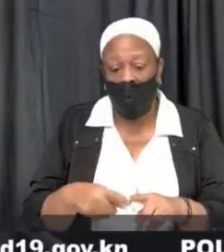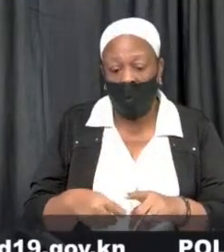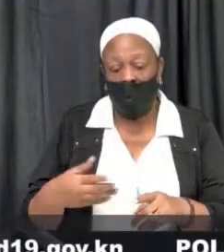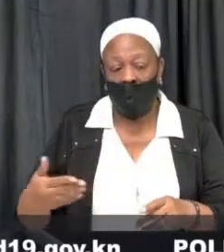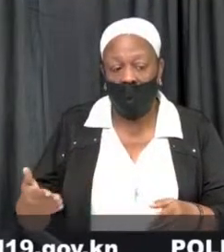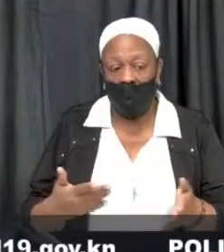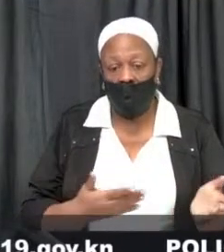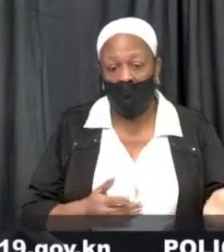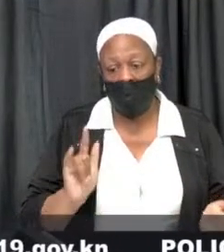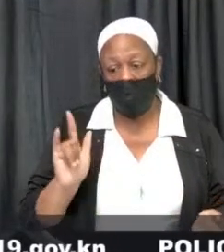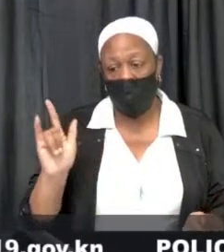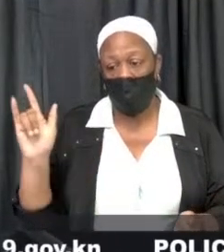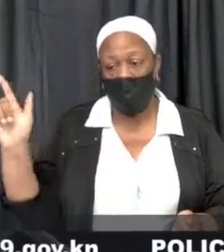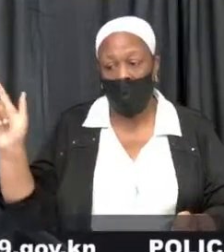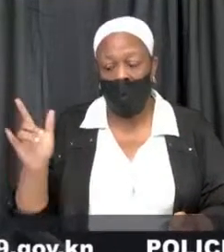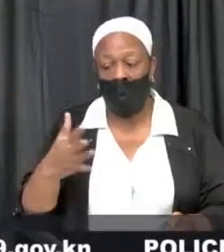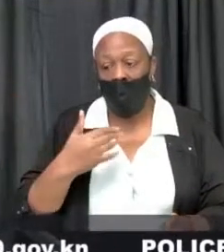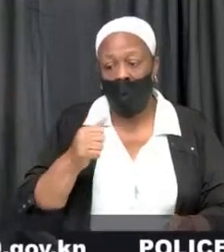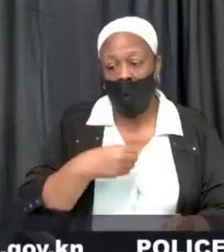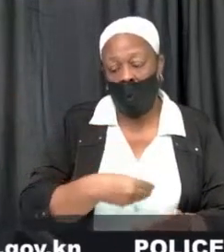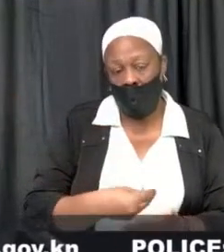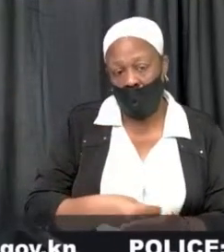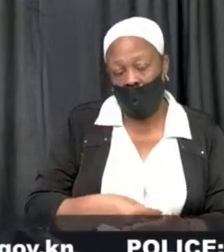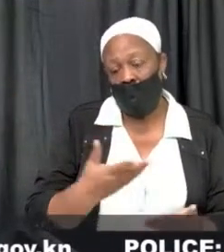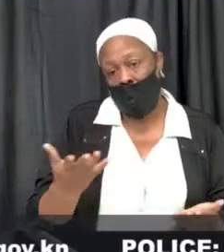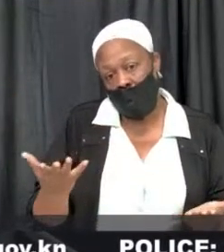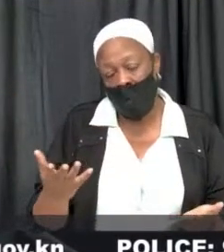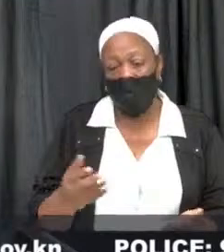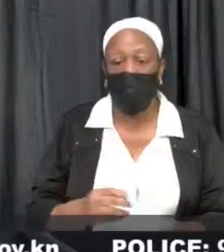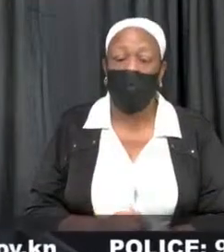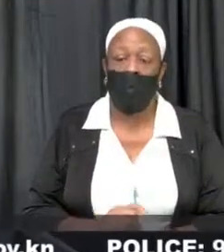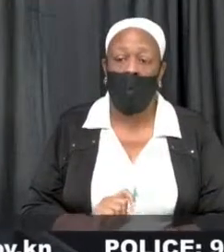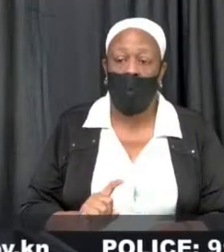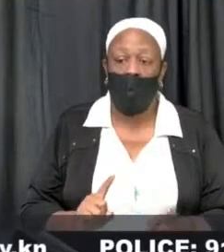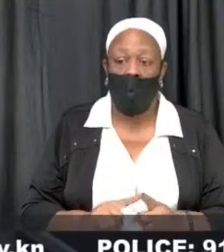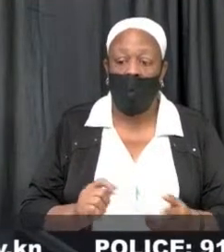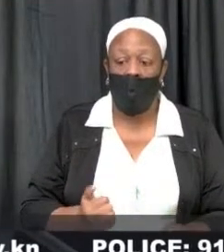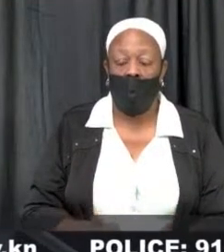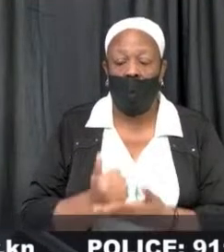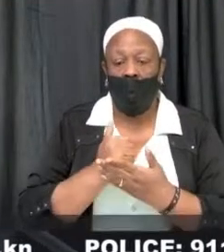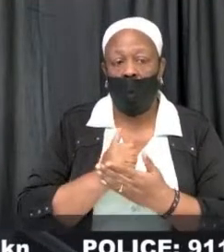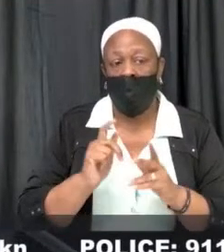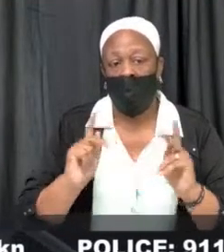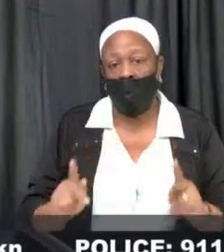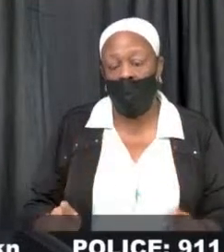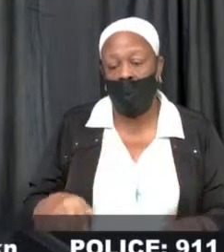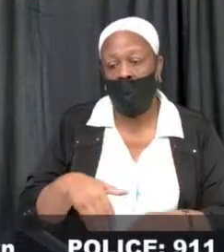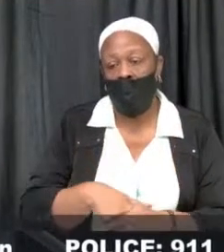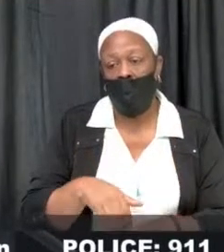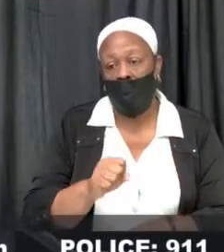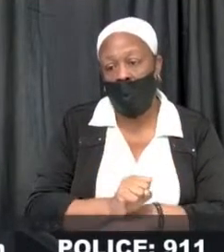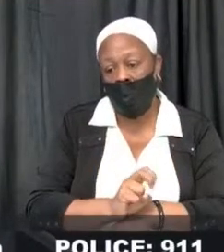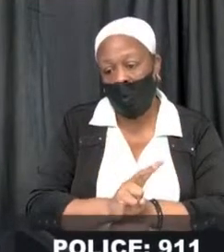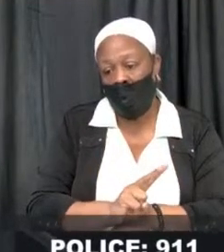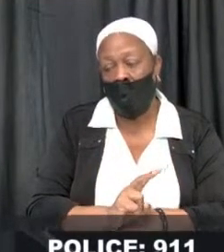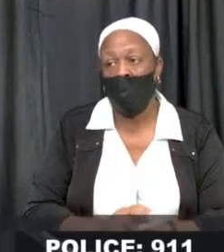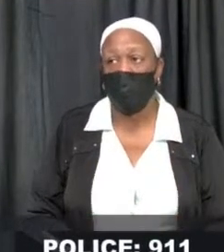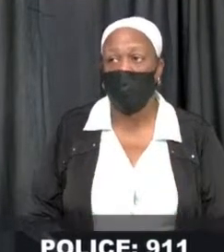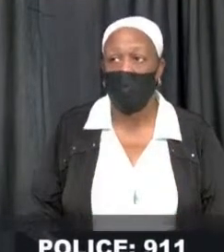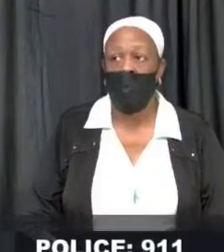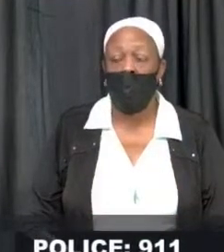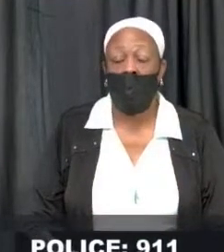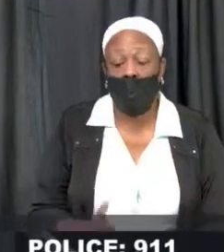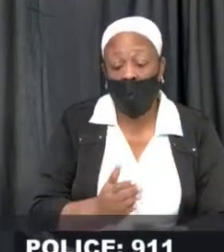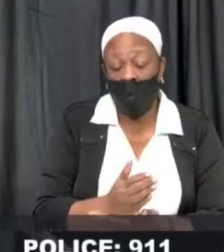supplies, financial contributions, and supporting our regional mechanism, as well as the human resource